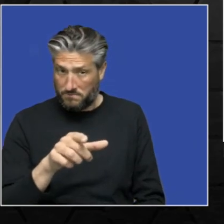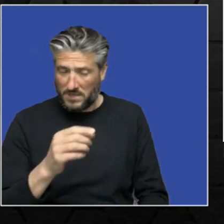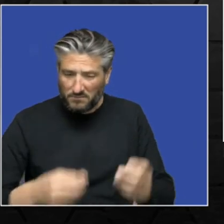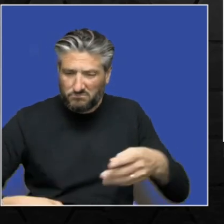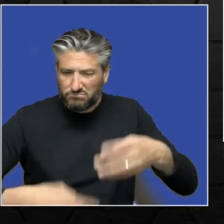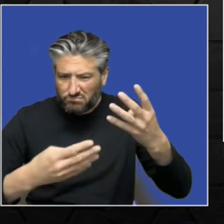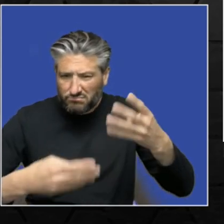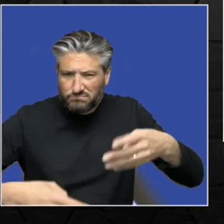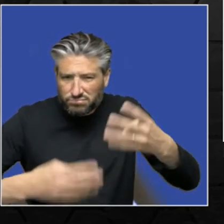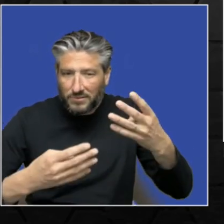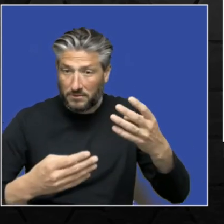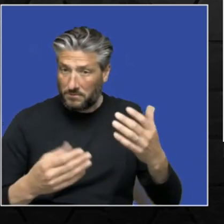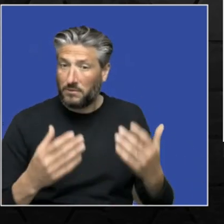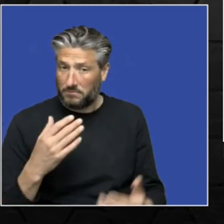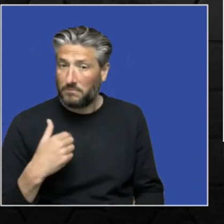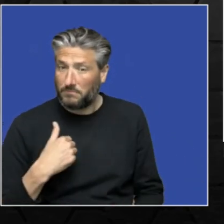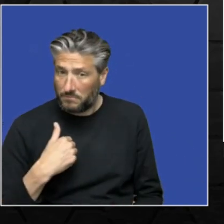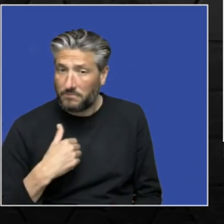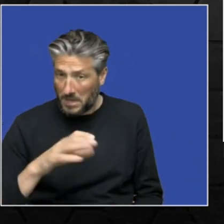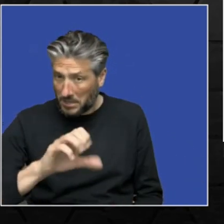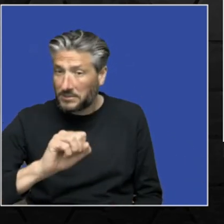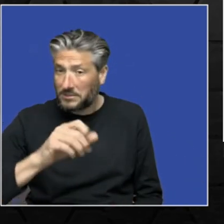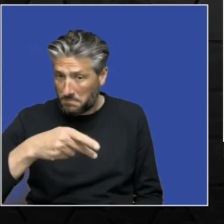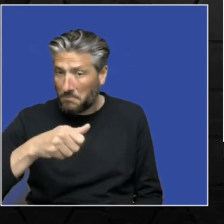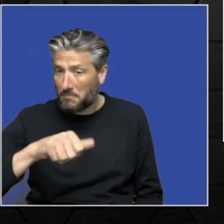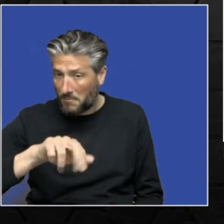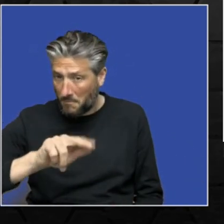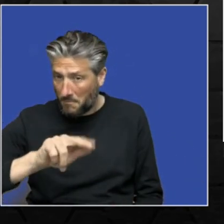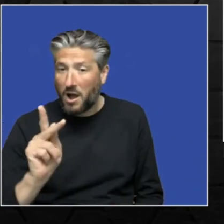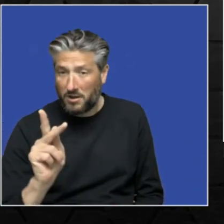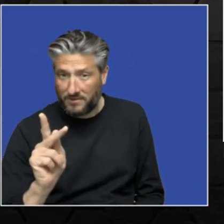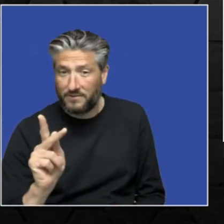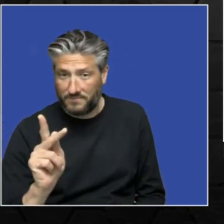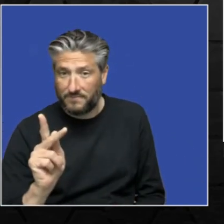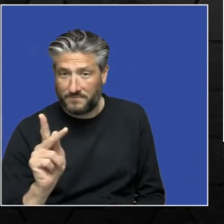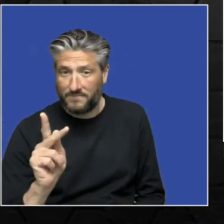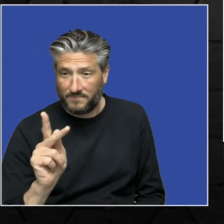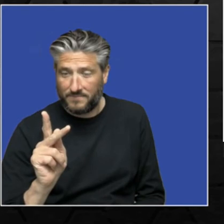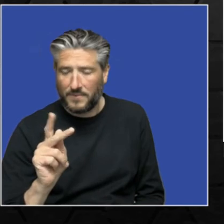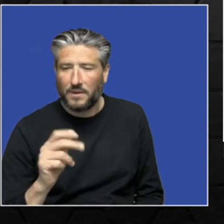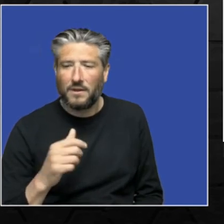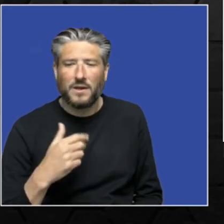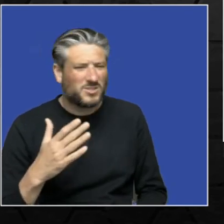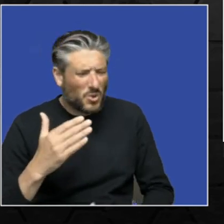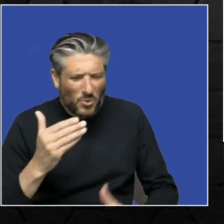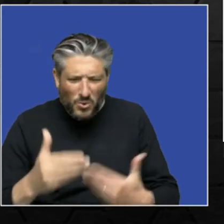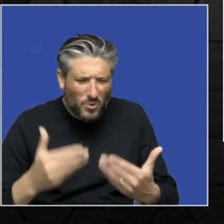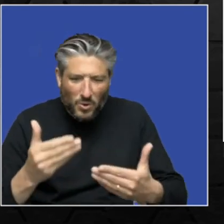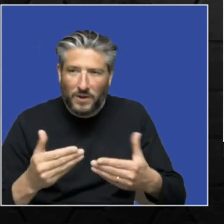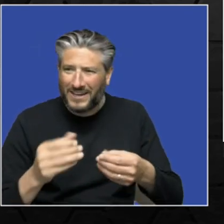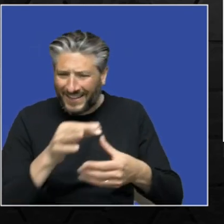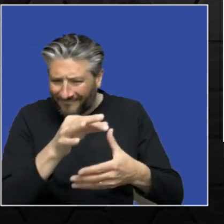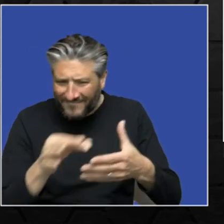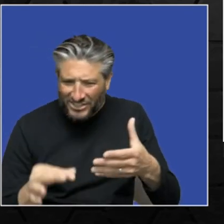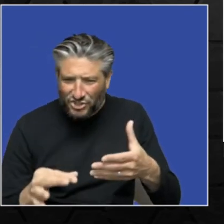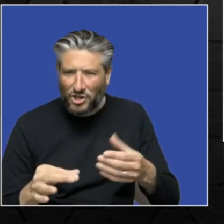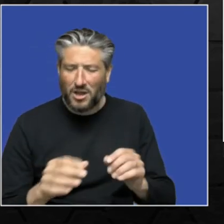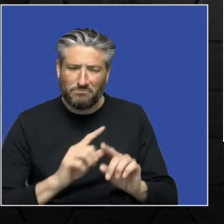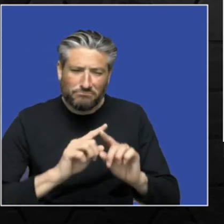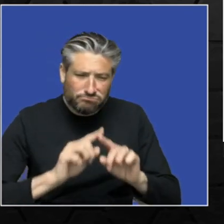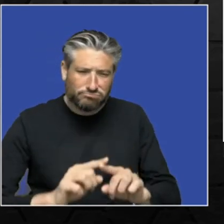Spark library. So there's a rich set out there. You have text featureizers, you have other image classification libraries, you have